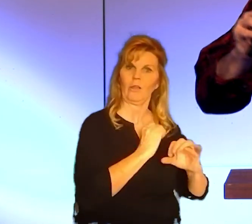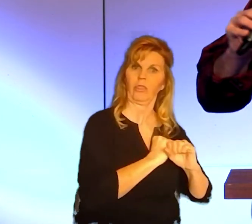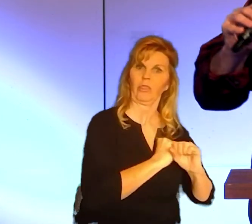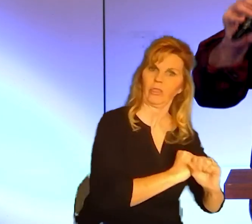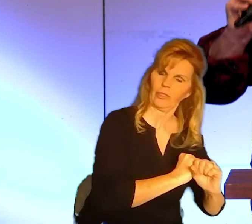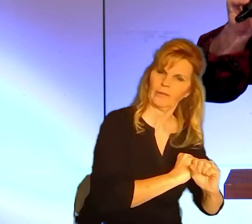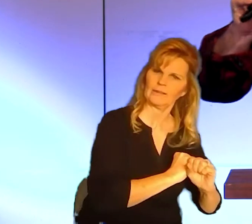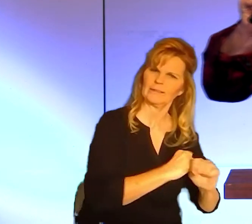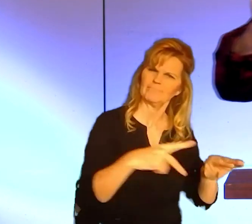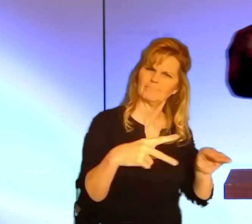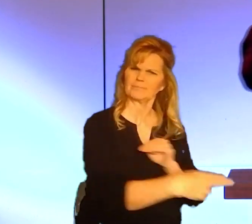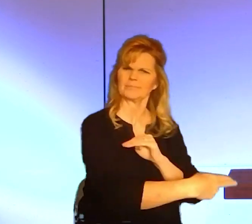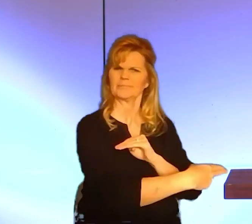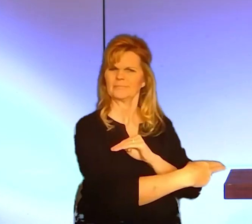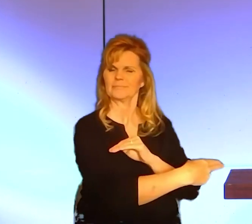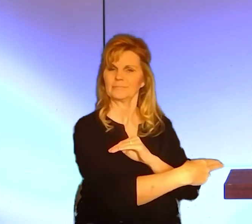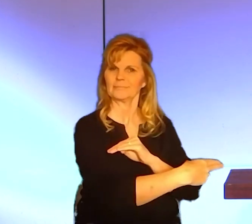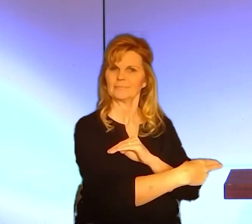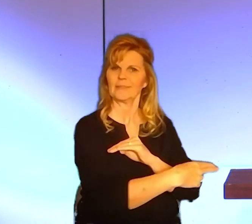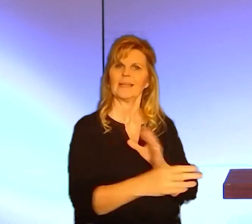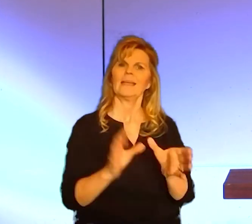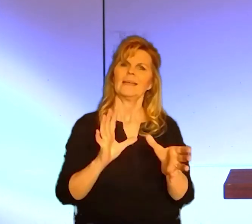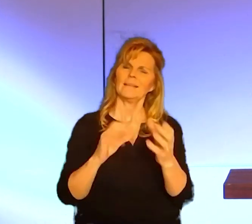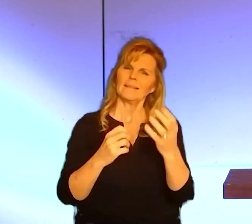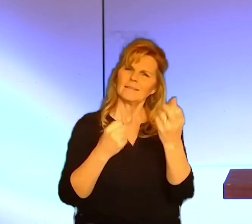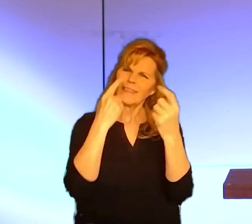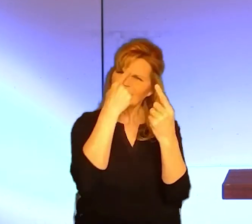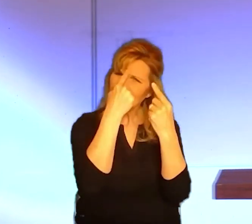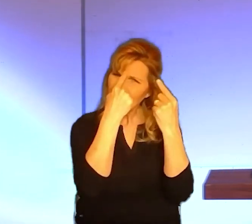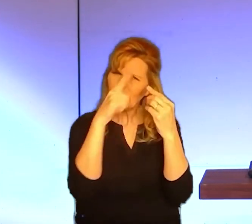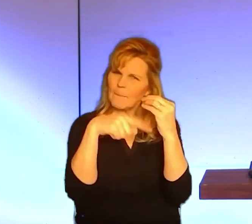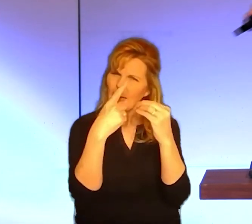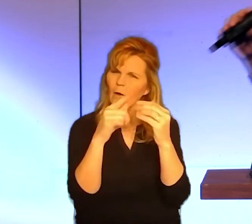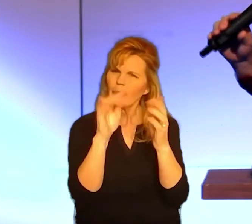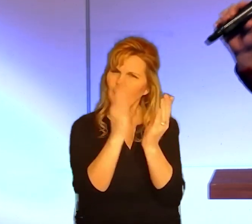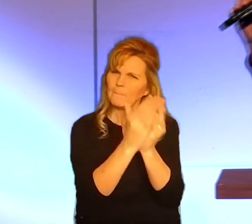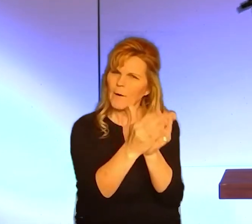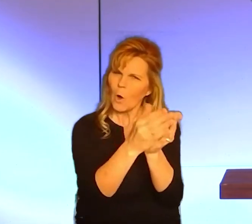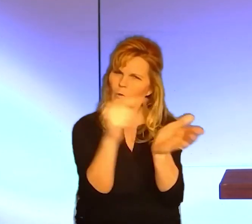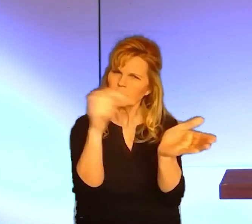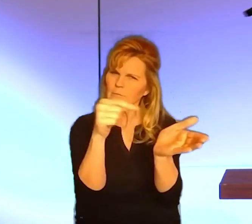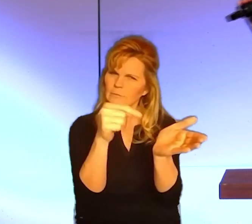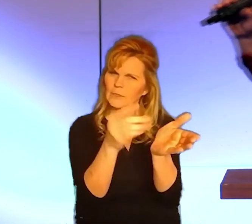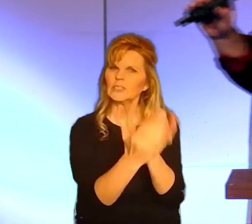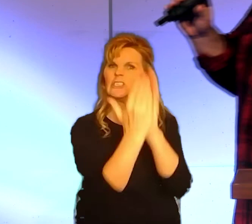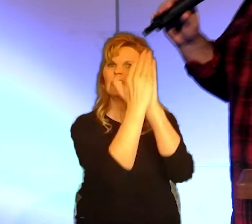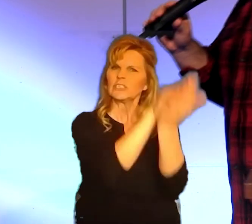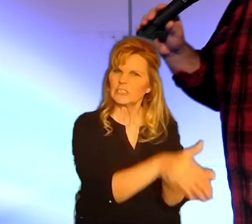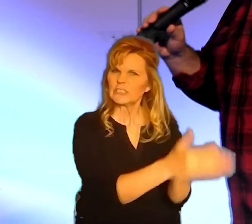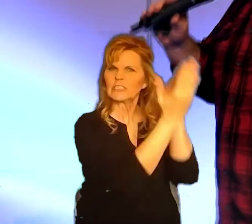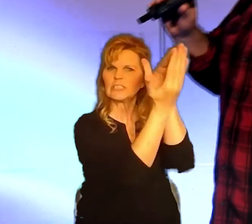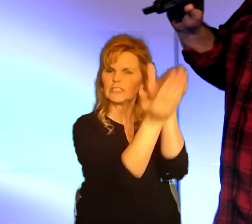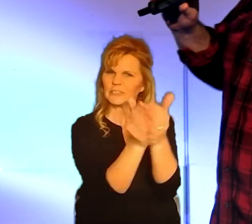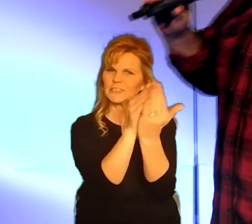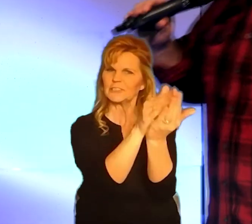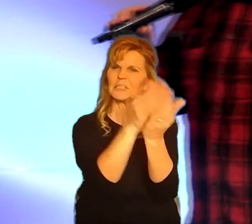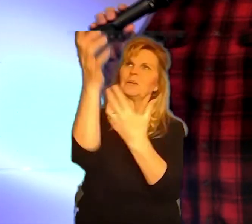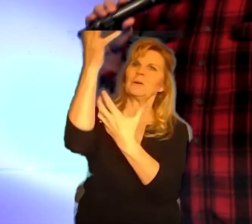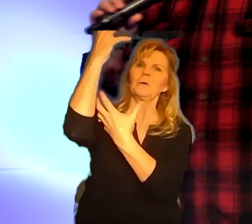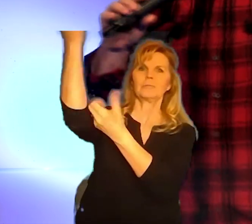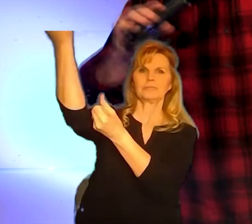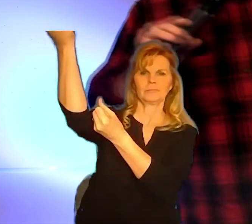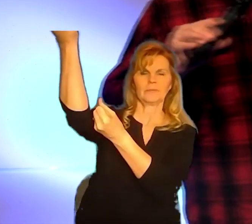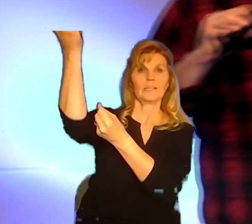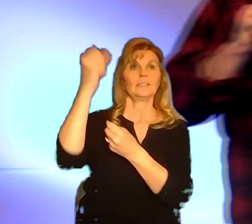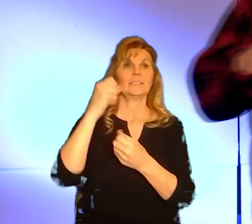boat. Come on, quit thinking about when I'm just gonna get out of this and when I can just go back to work